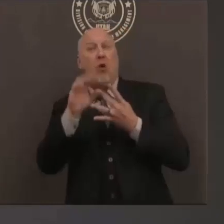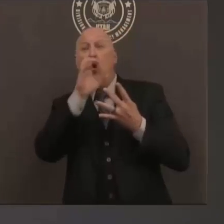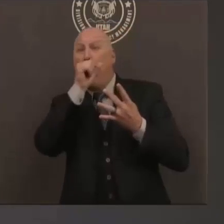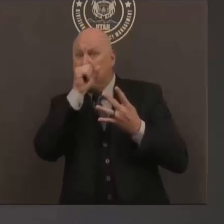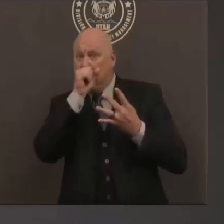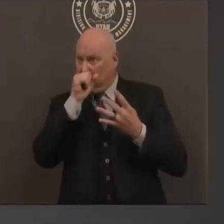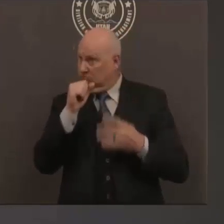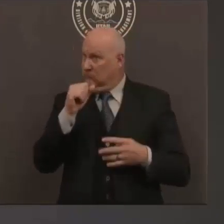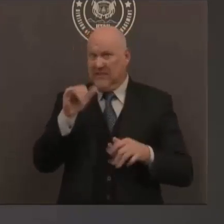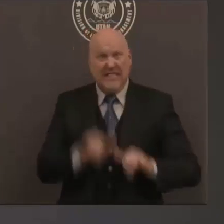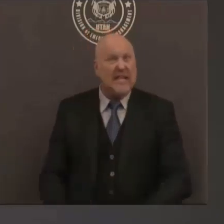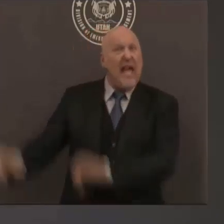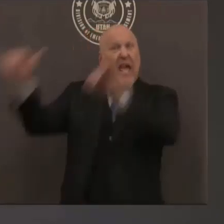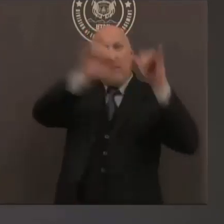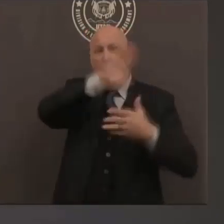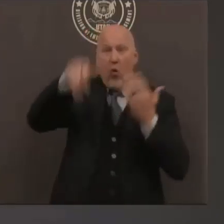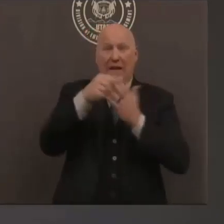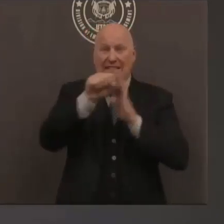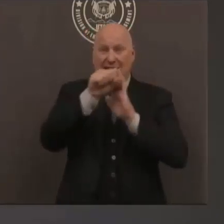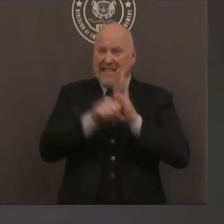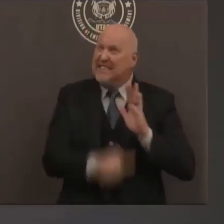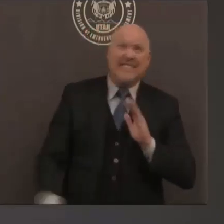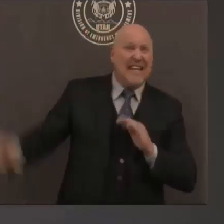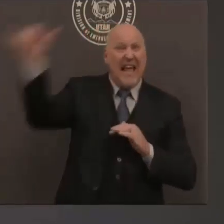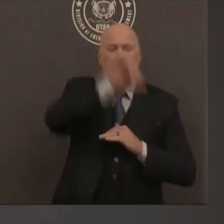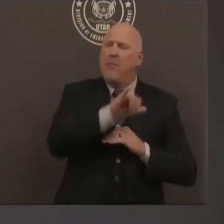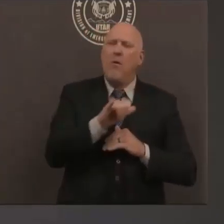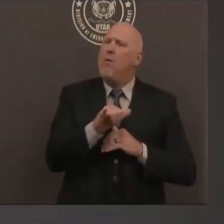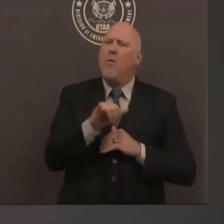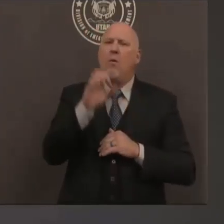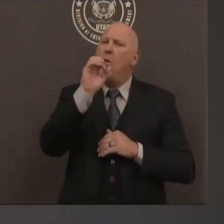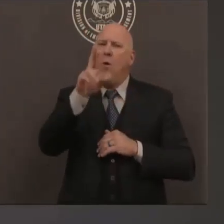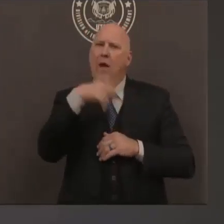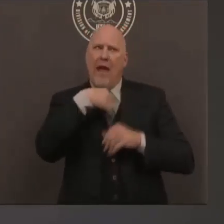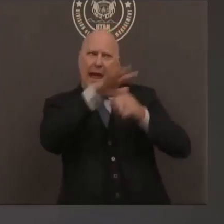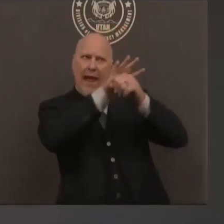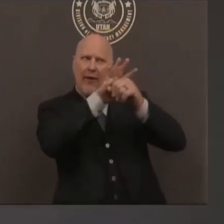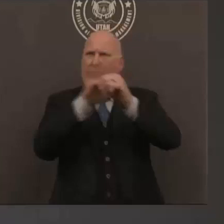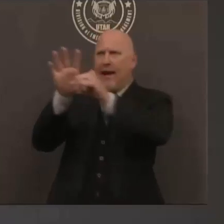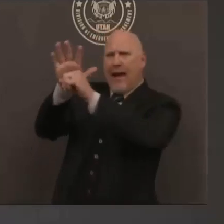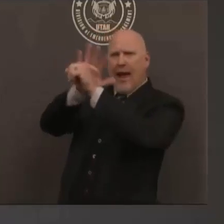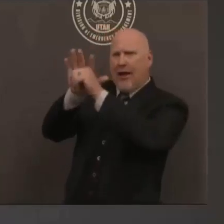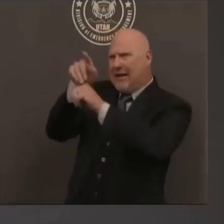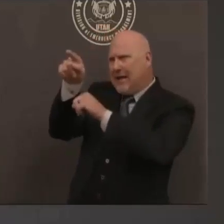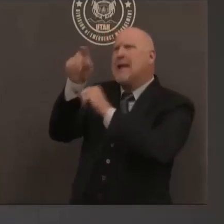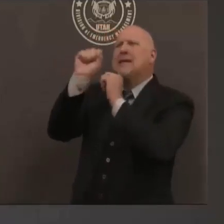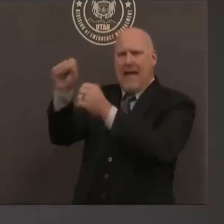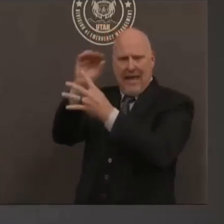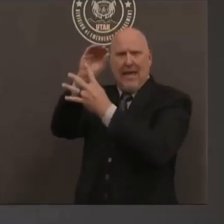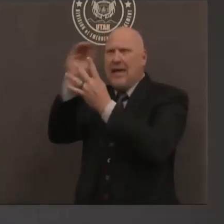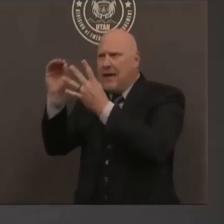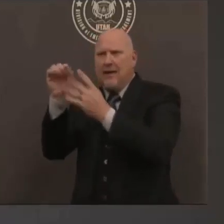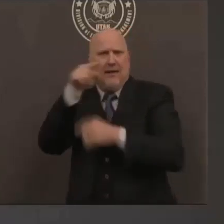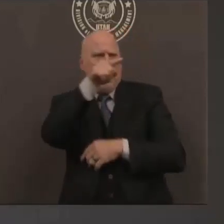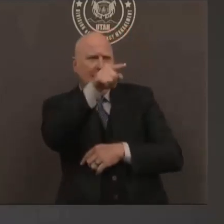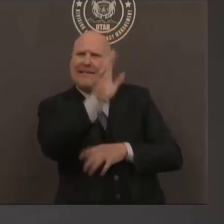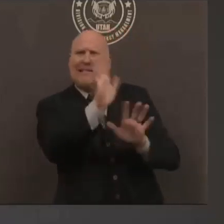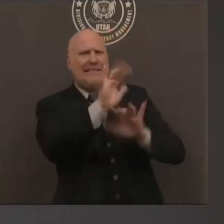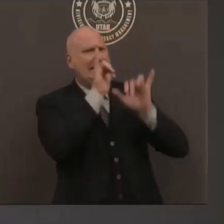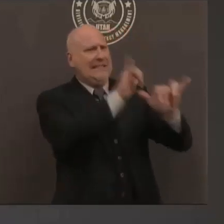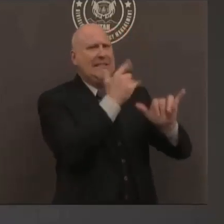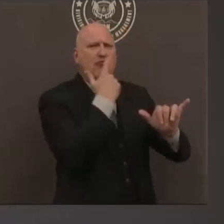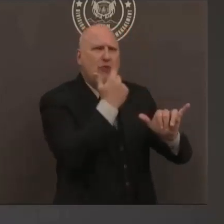of our state? The Utah Leads Together plan does anticipate some regional differences, and I need to have